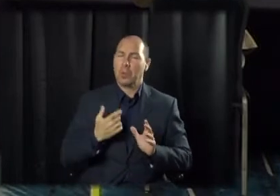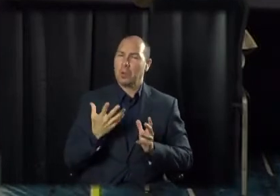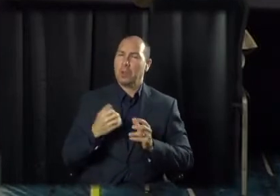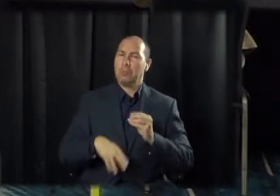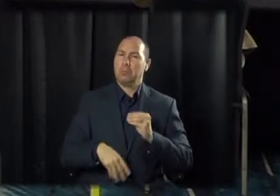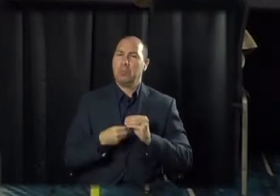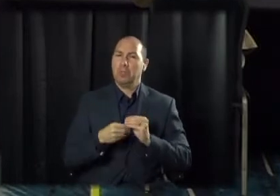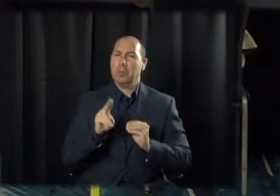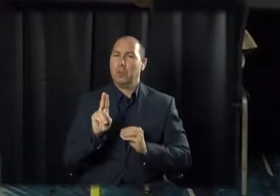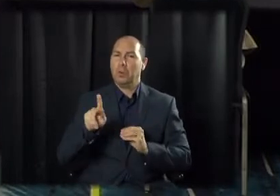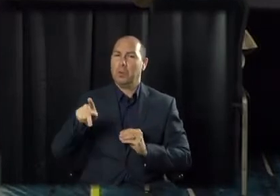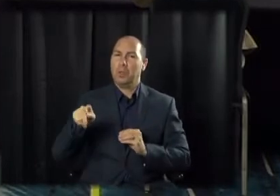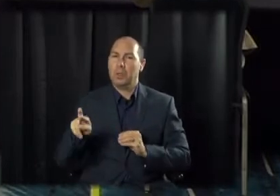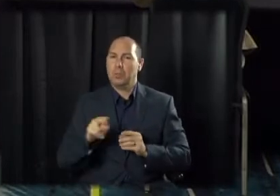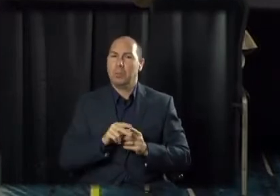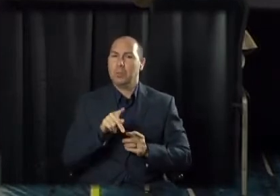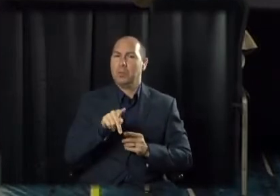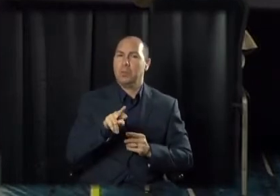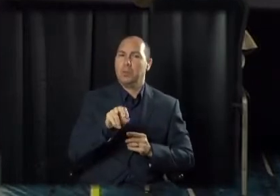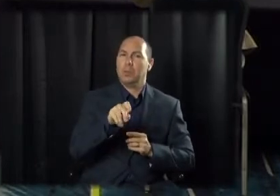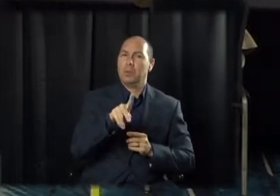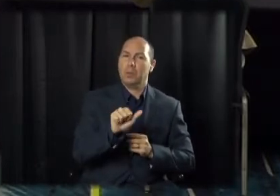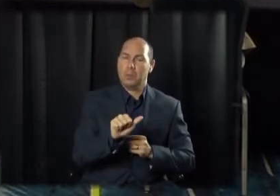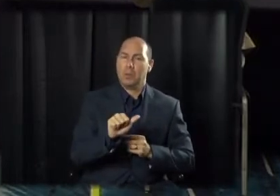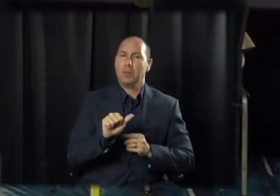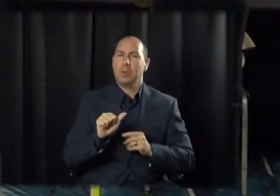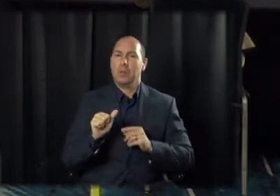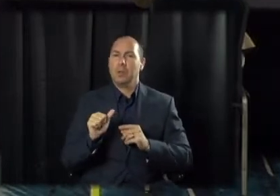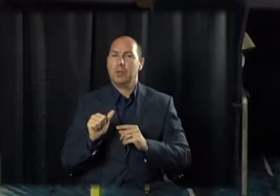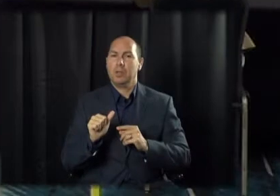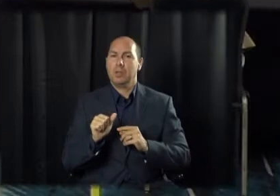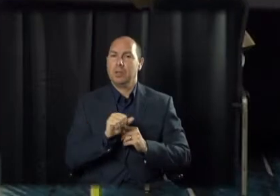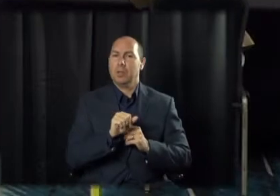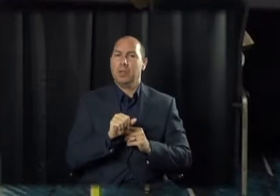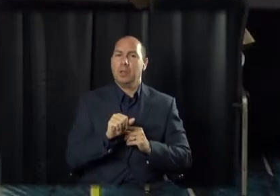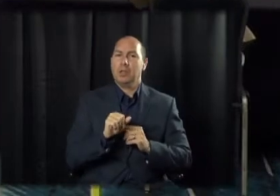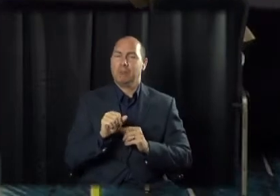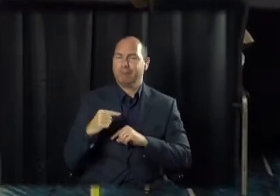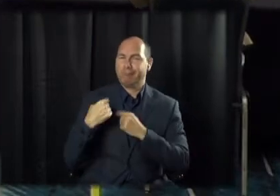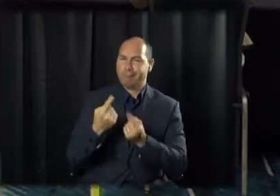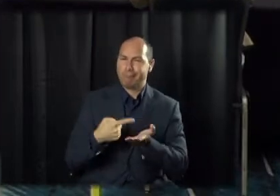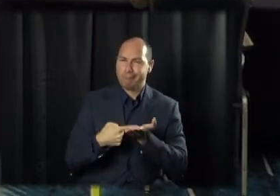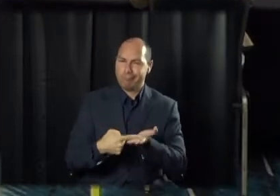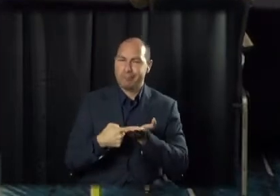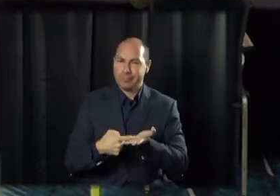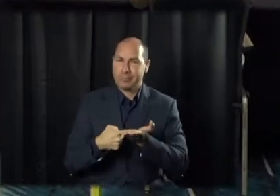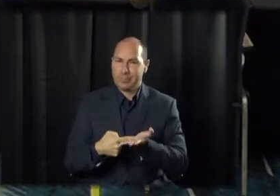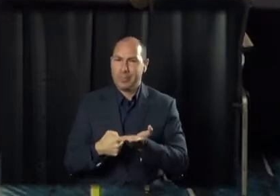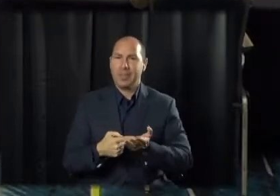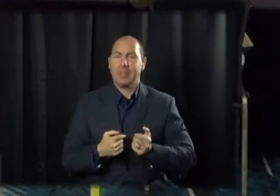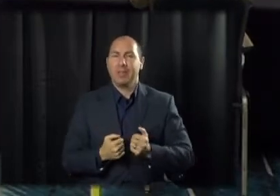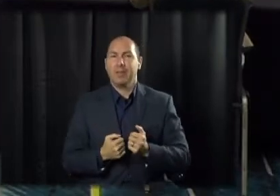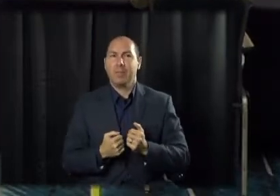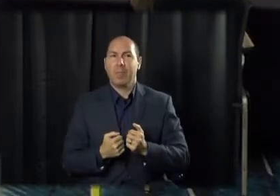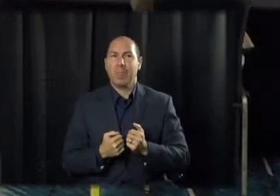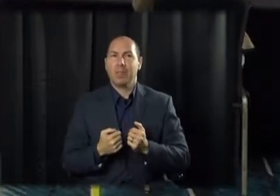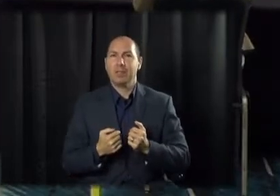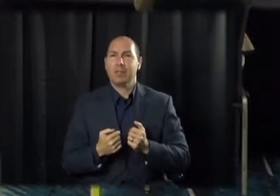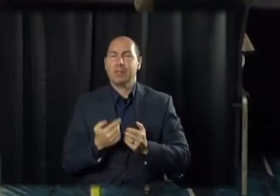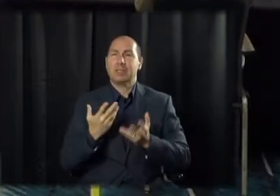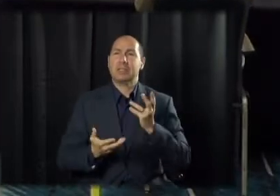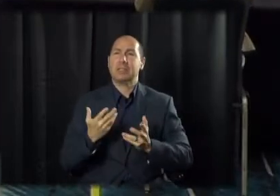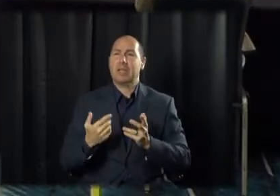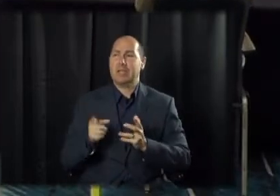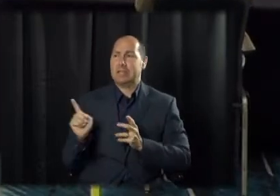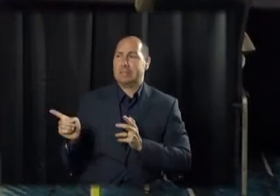and Prepa. UPR has been discussed at length, so I'll be repeating what others have said, but I am of